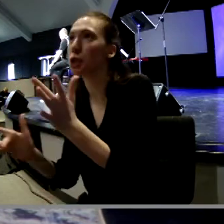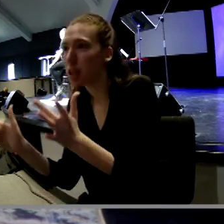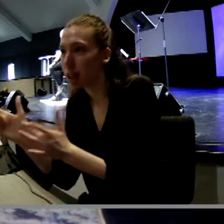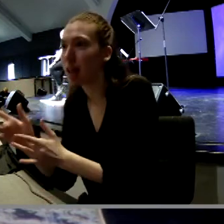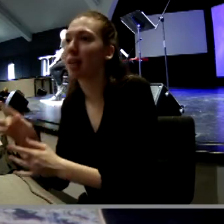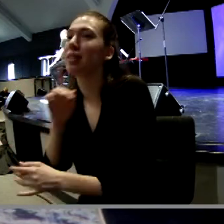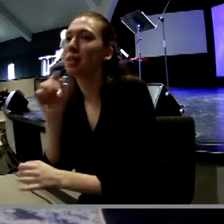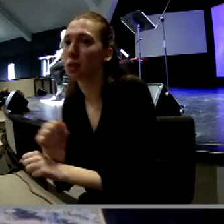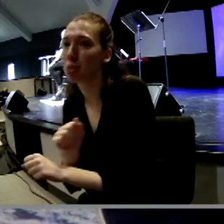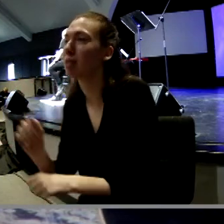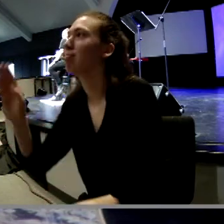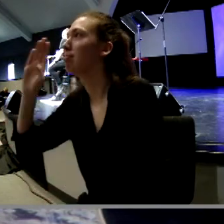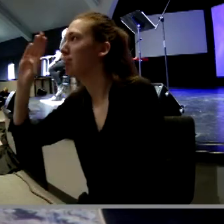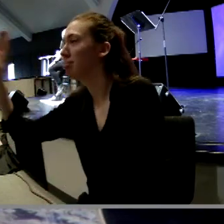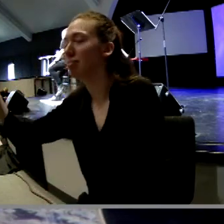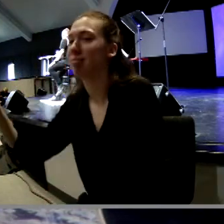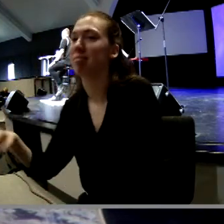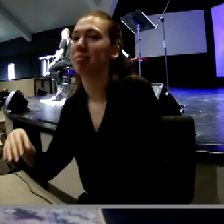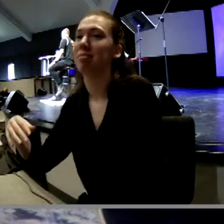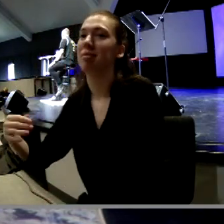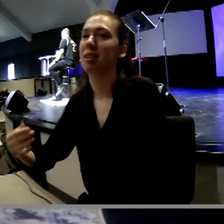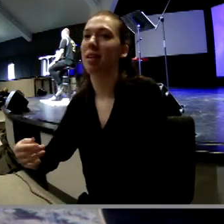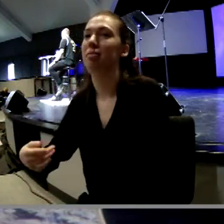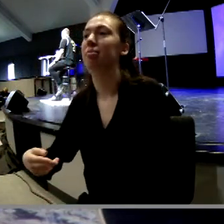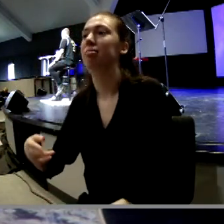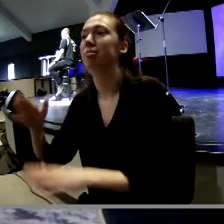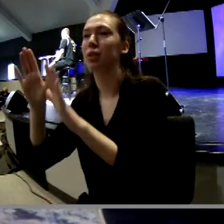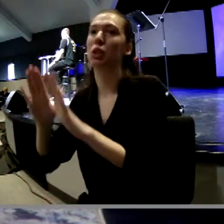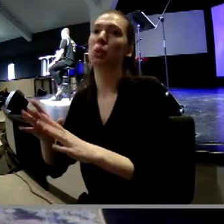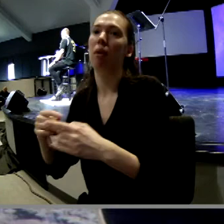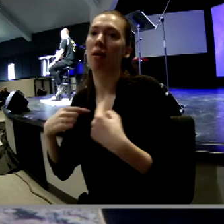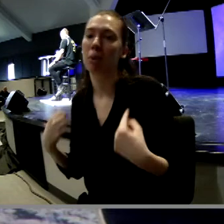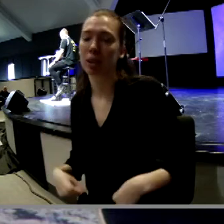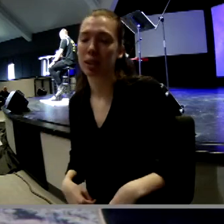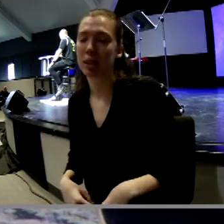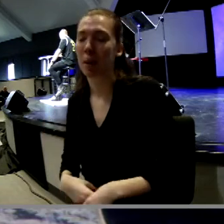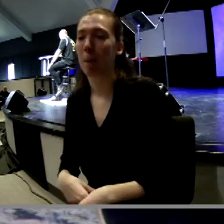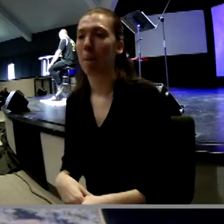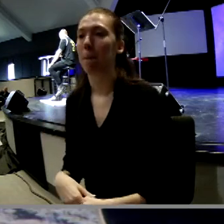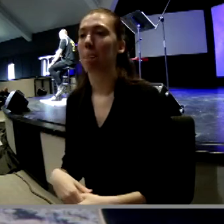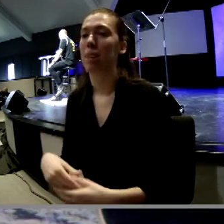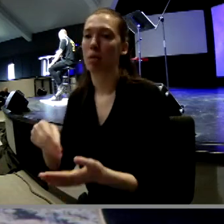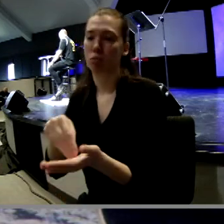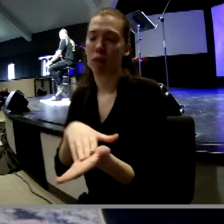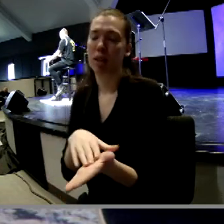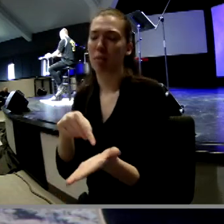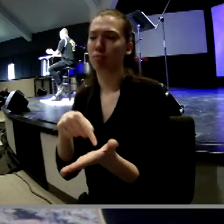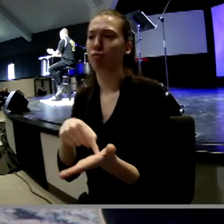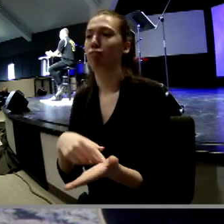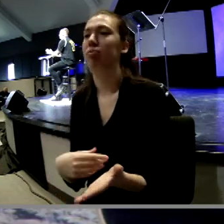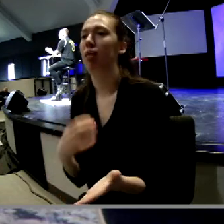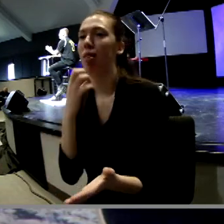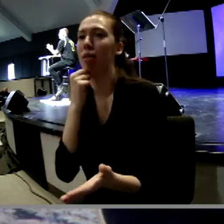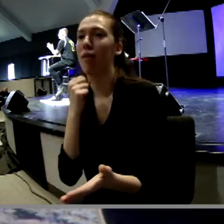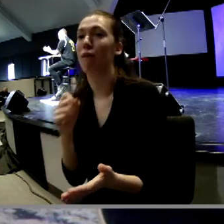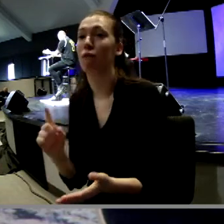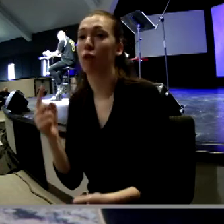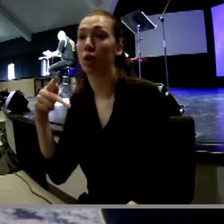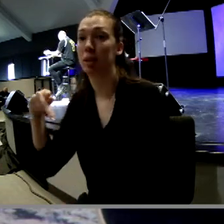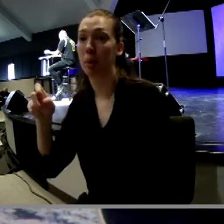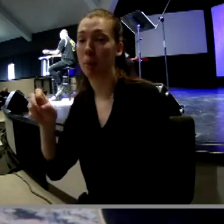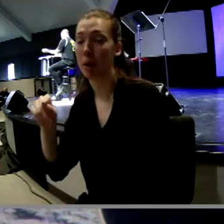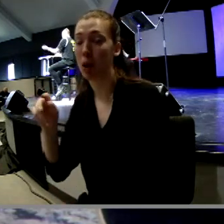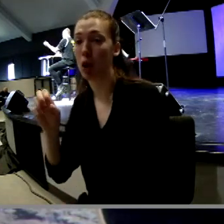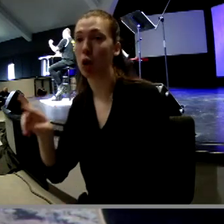Jesus is the high priest. Now, ready? Write this scripture verse down. I love this one. 1 Peter 2, 5. All of us in